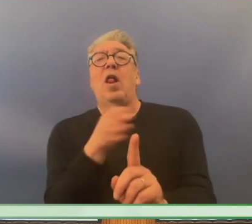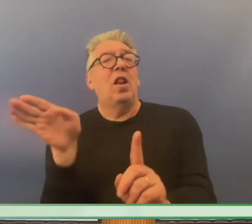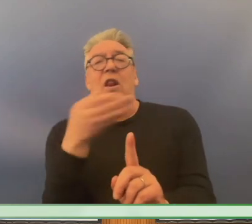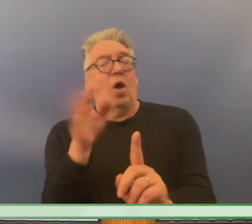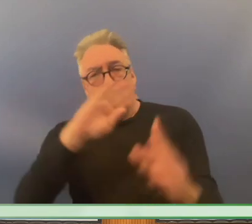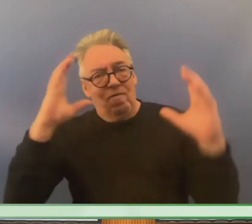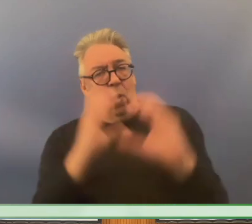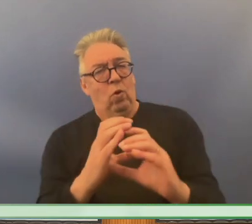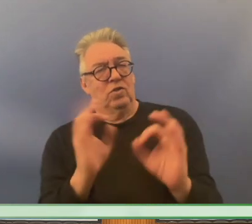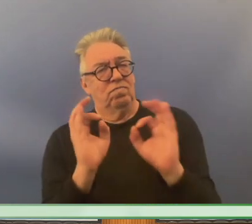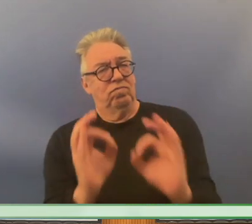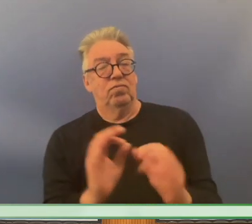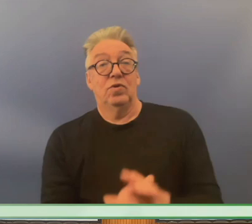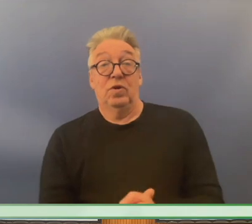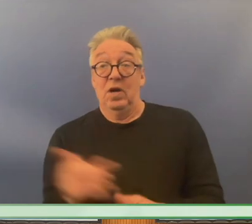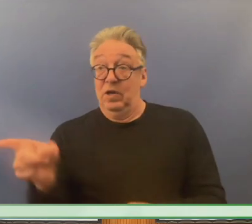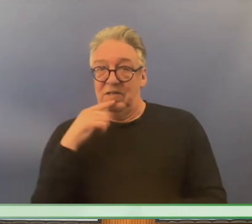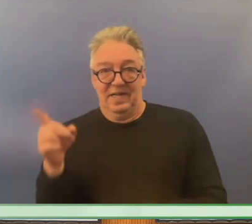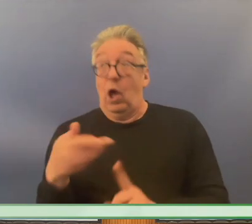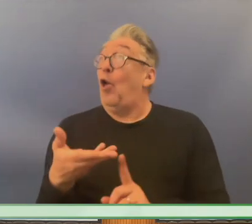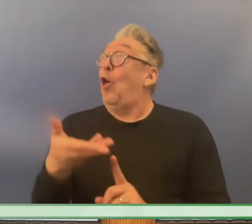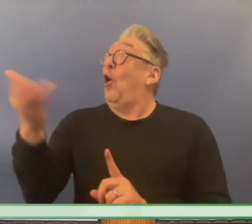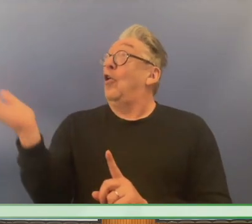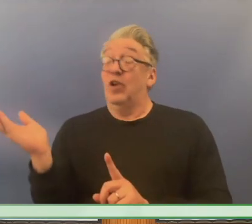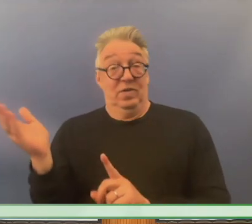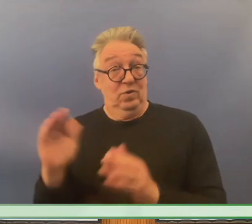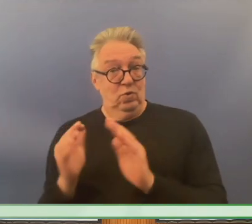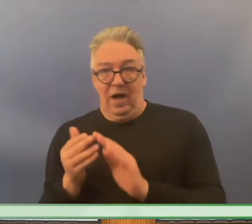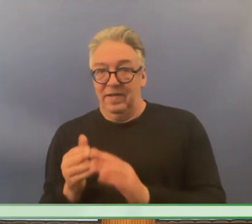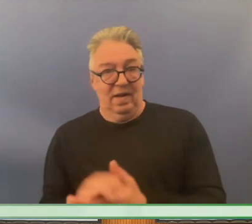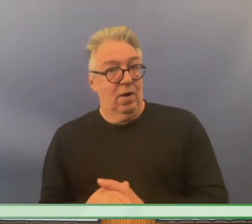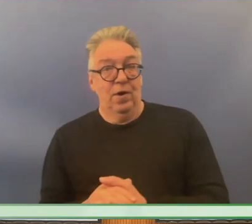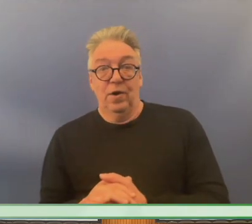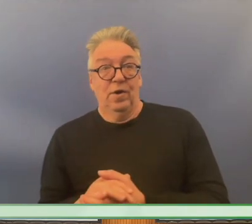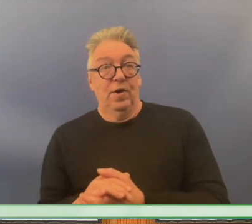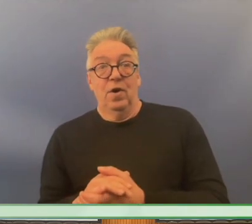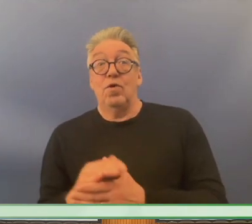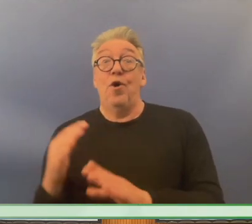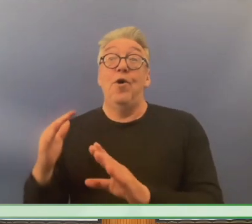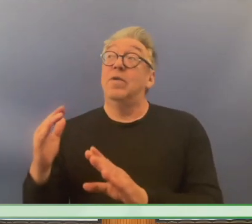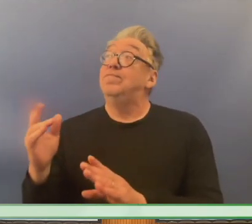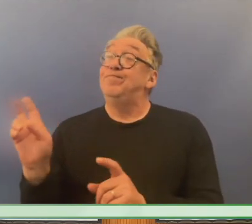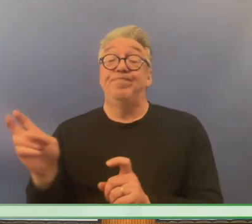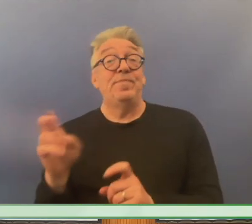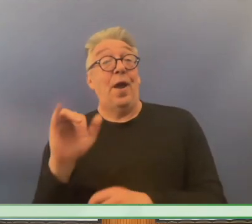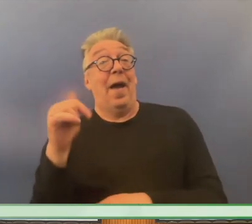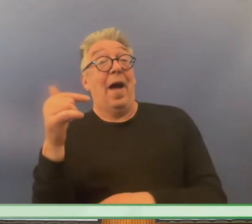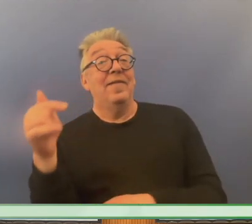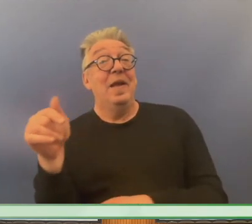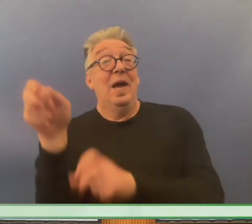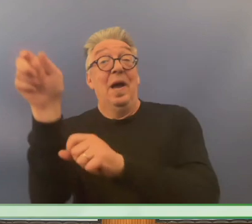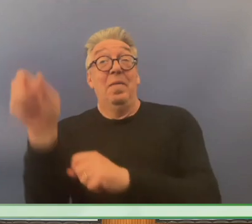basically with the majority, so for the majority of society, an average IT person is not that